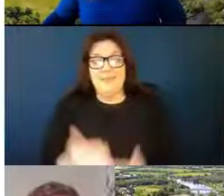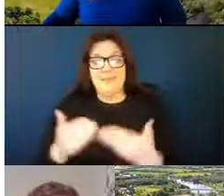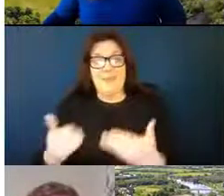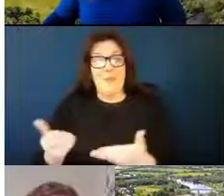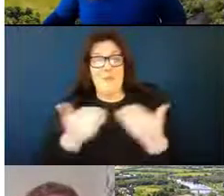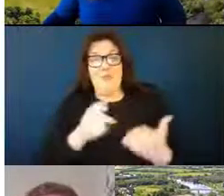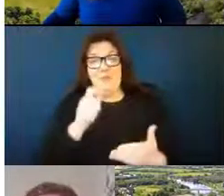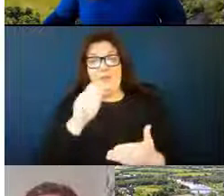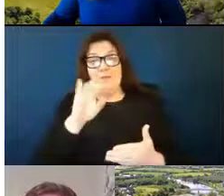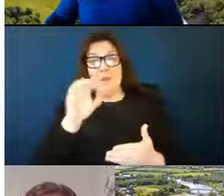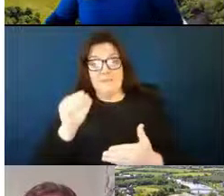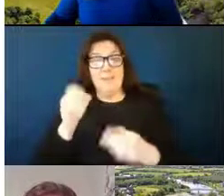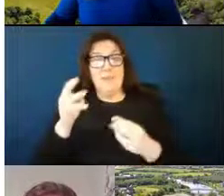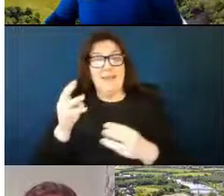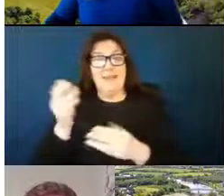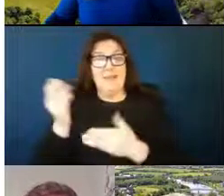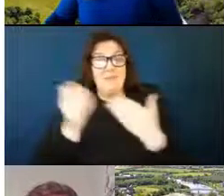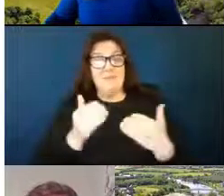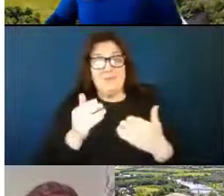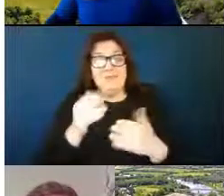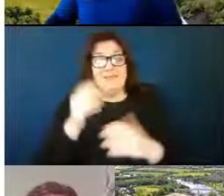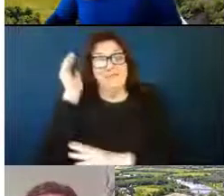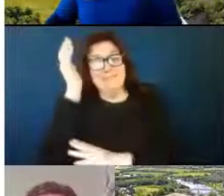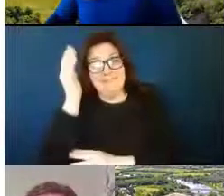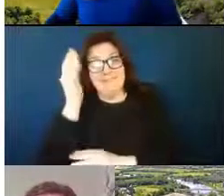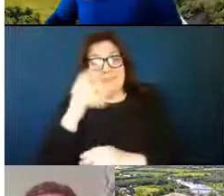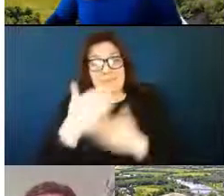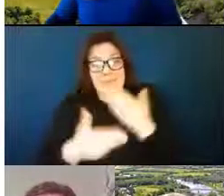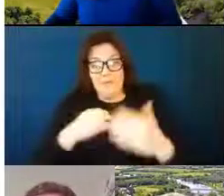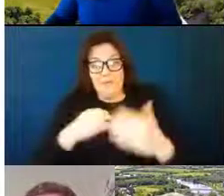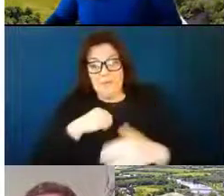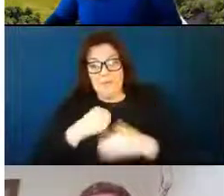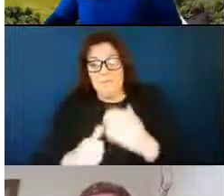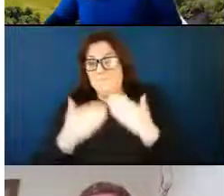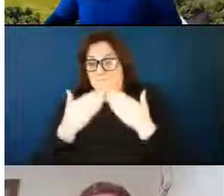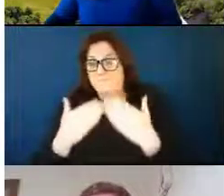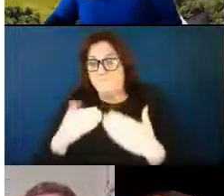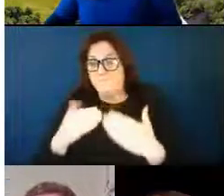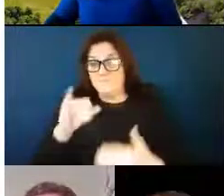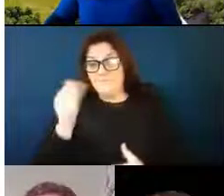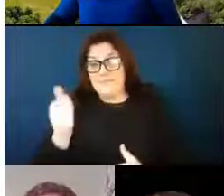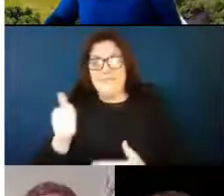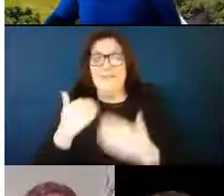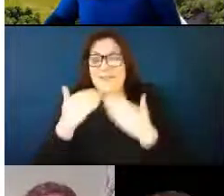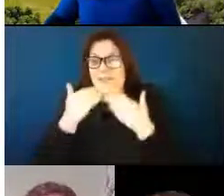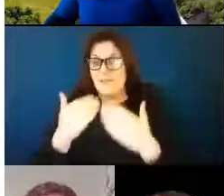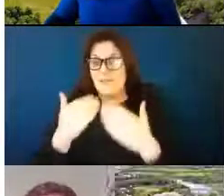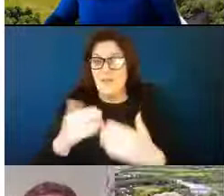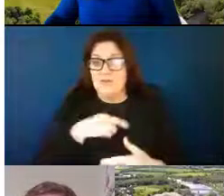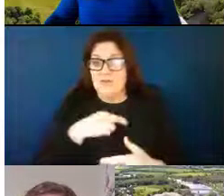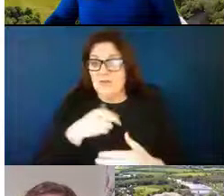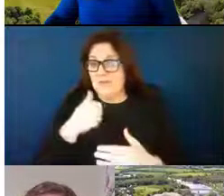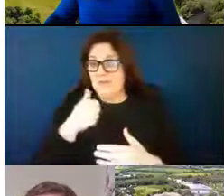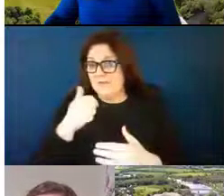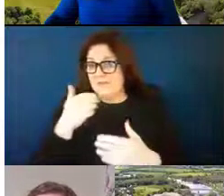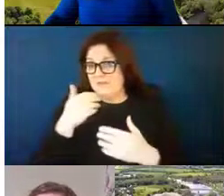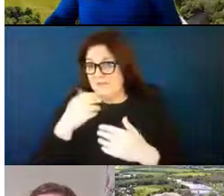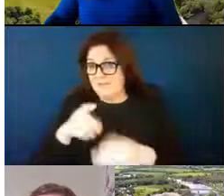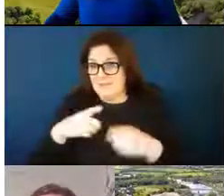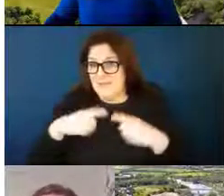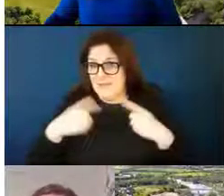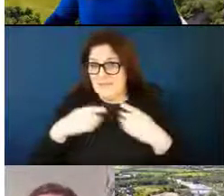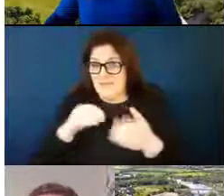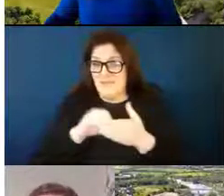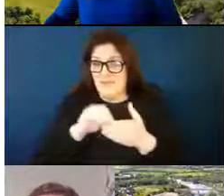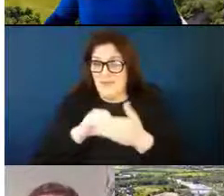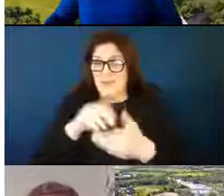who will introduce our keynote speaker for today. Thanks, Ida. As Ida said, we're delighted today to have Dr. Sean Bracken with us. He's a Principal